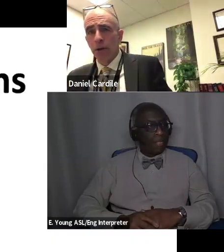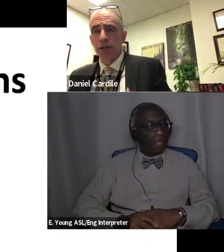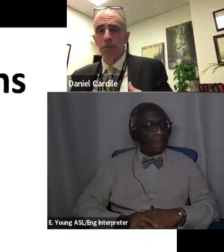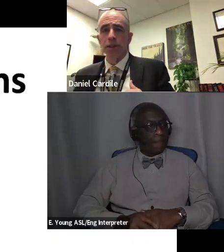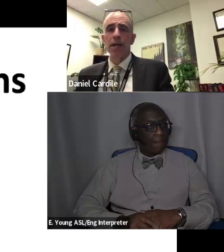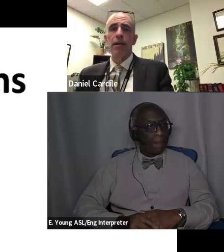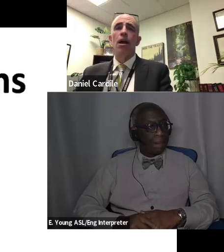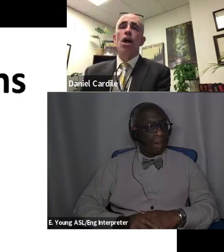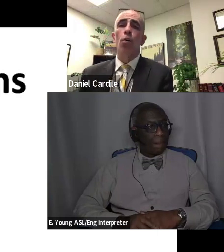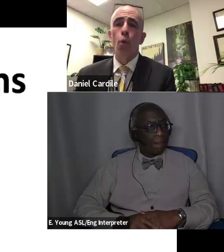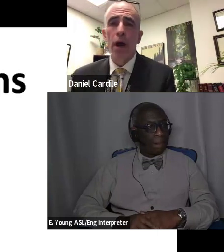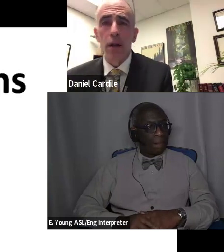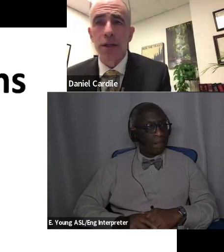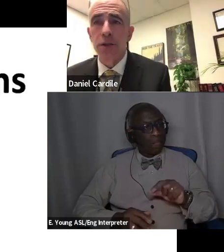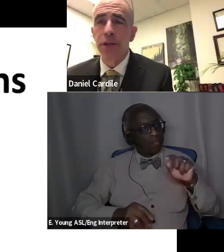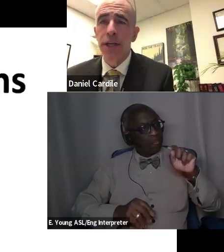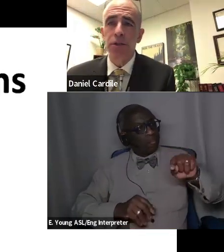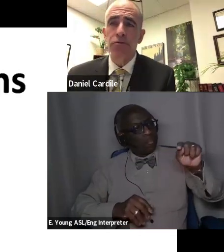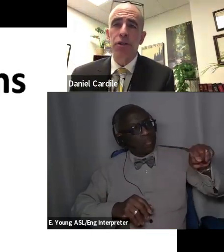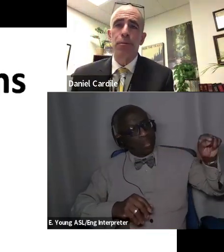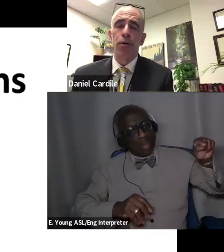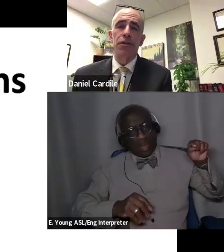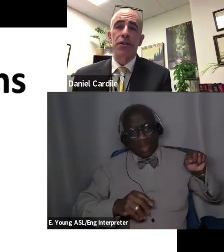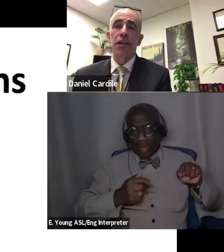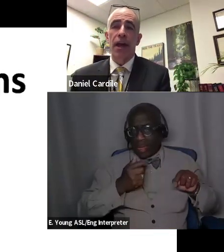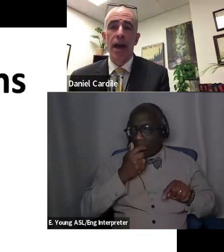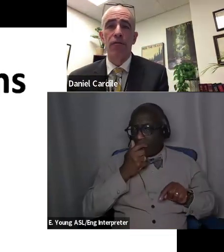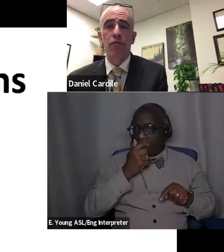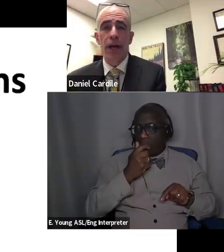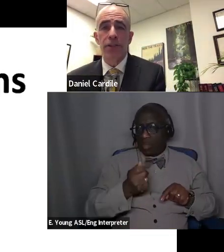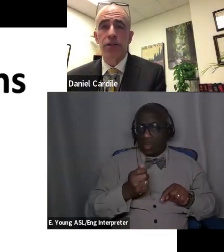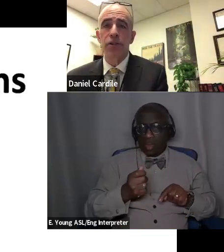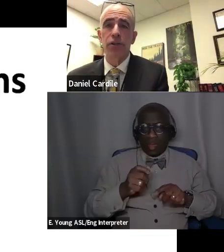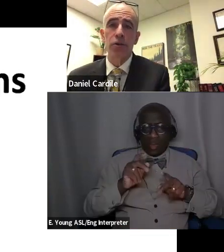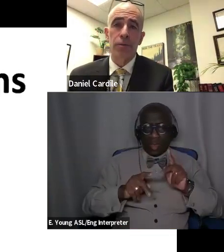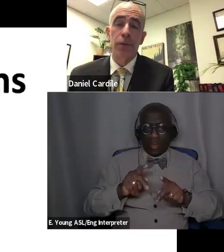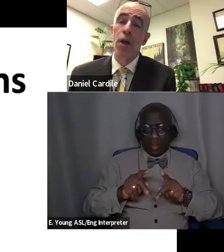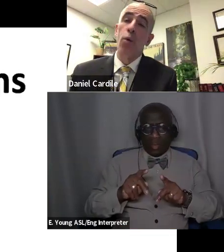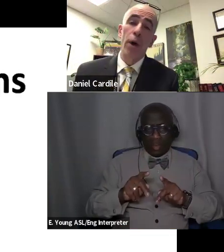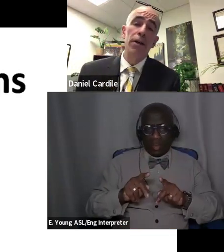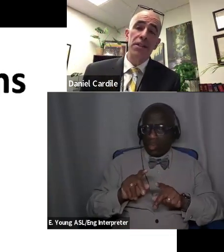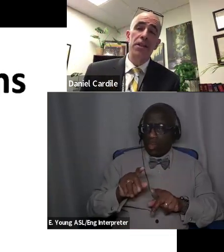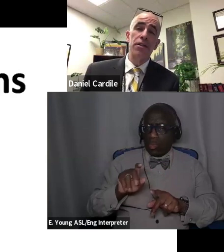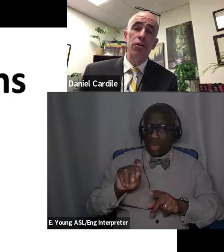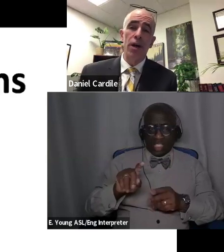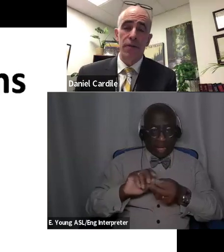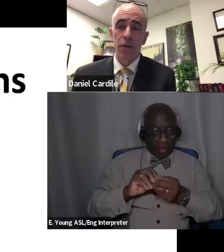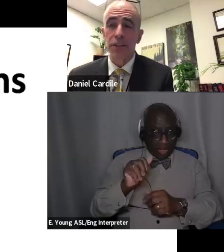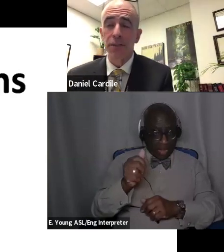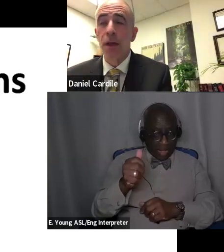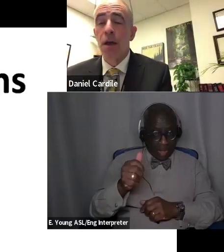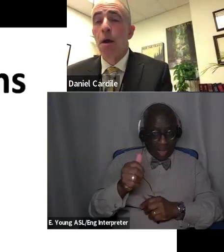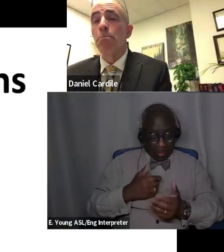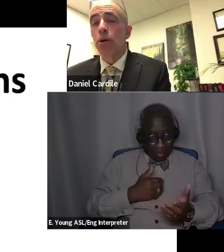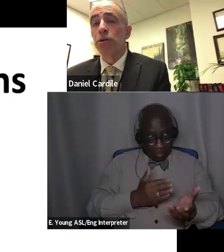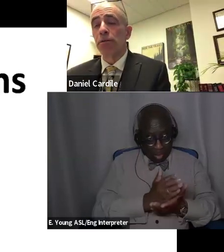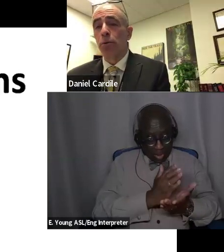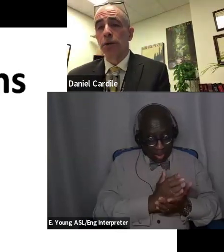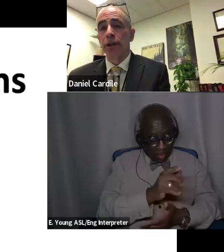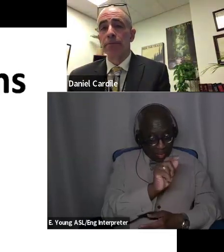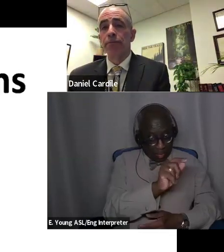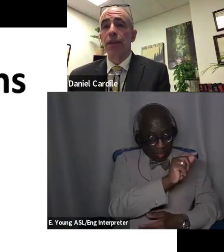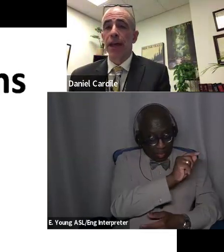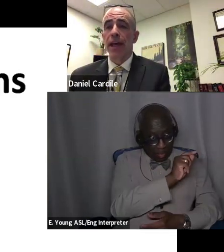All right, question number 10. Well, do these interested persons have rights too? Well, yes, they do have rights.